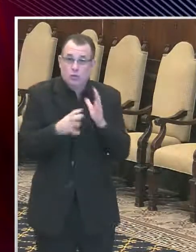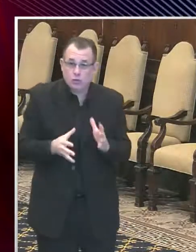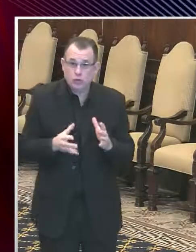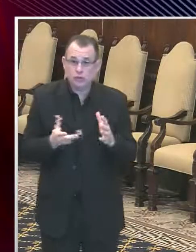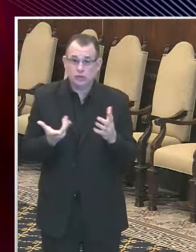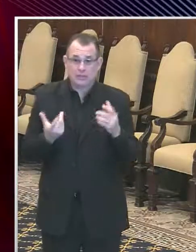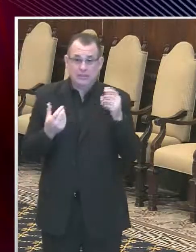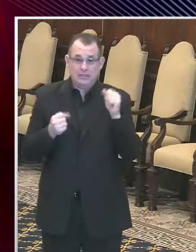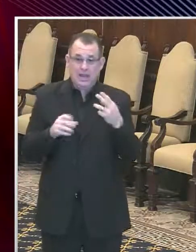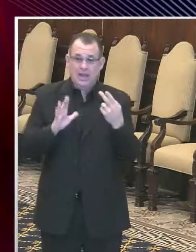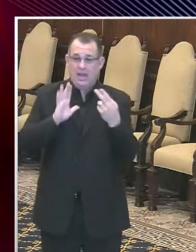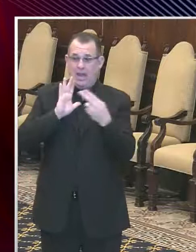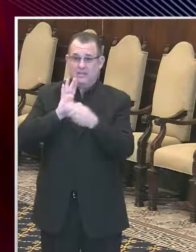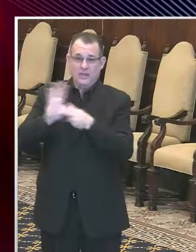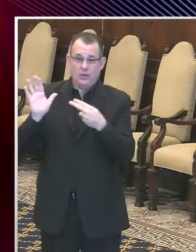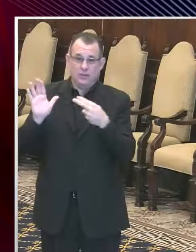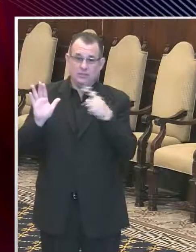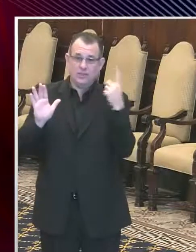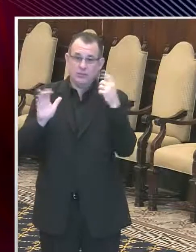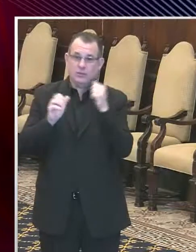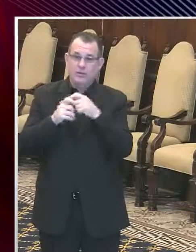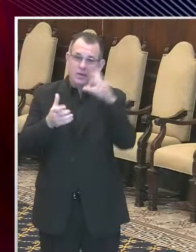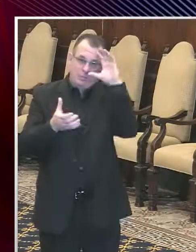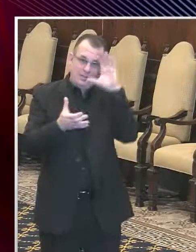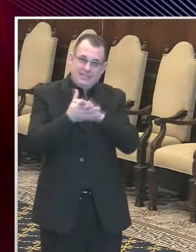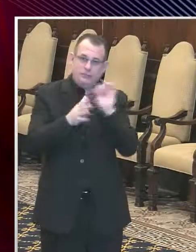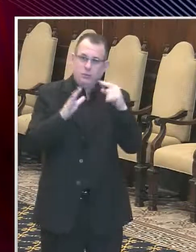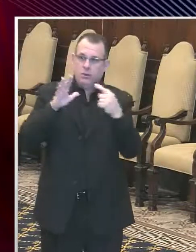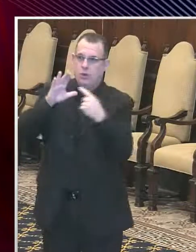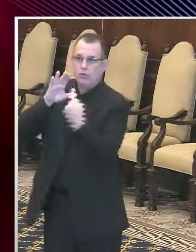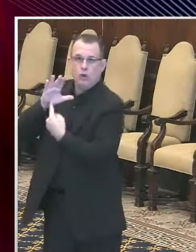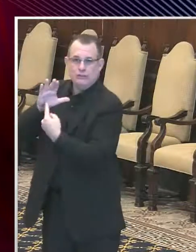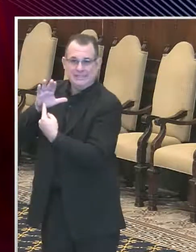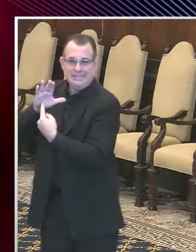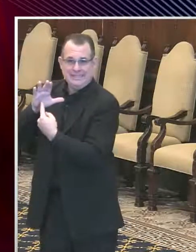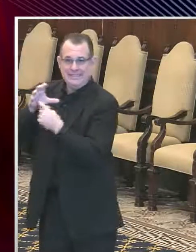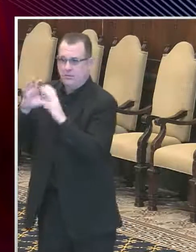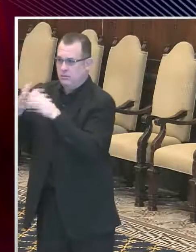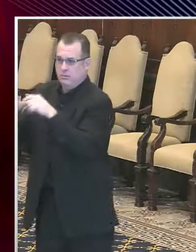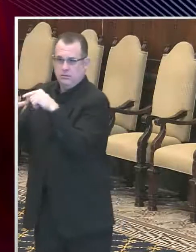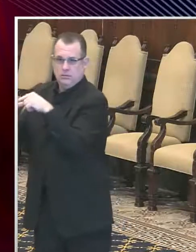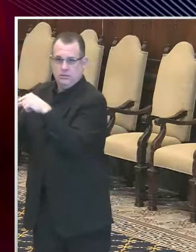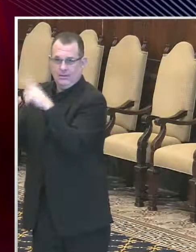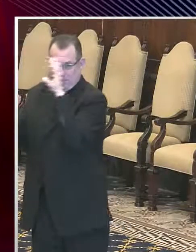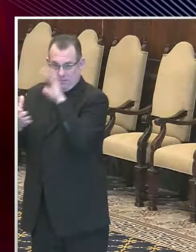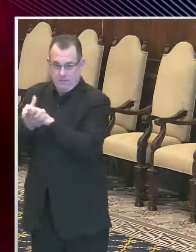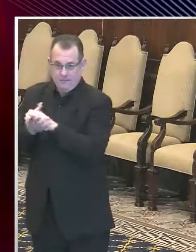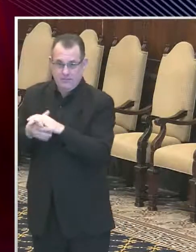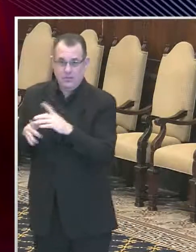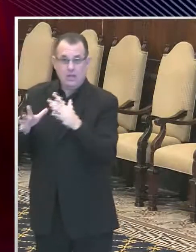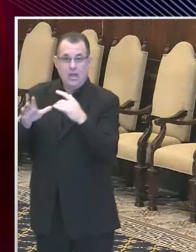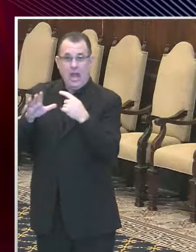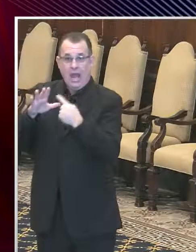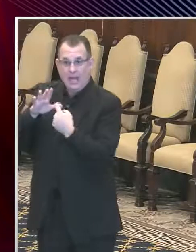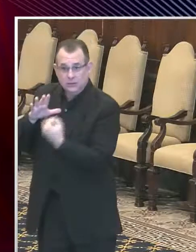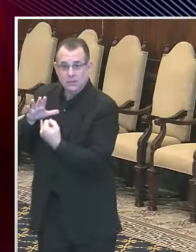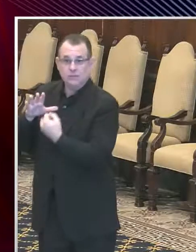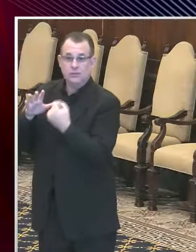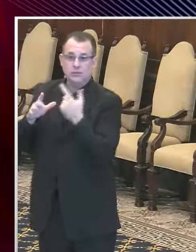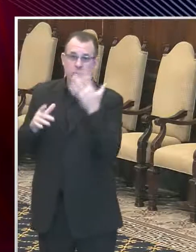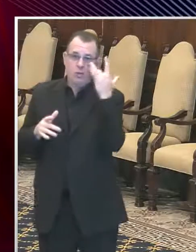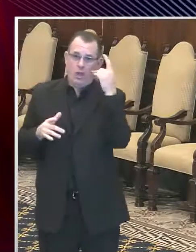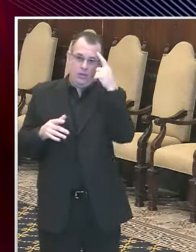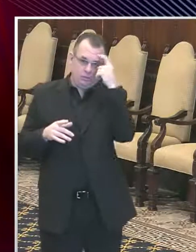identify someone that they believe should be quarantined or isolated. So they could be isolated because they